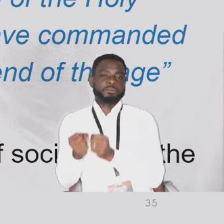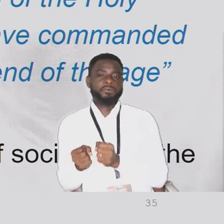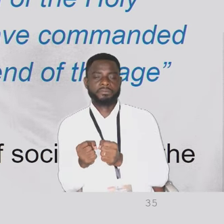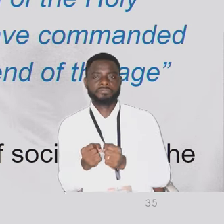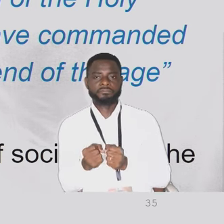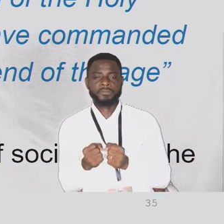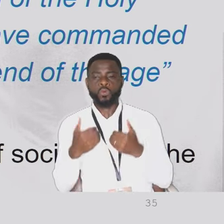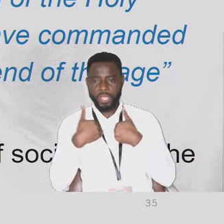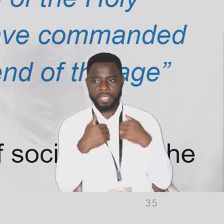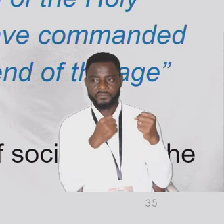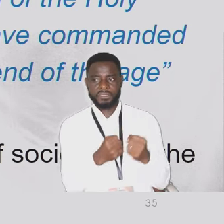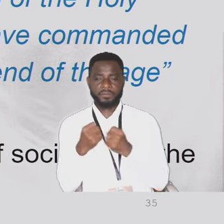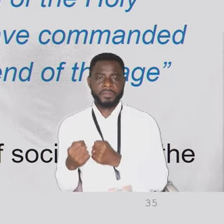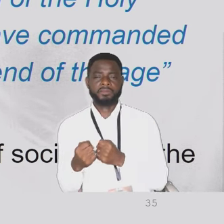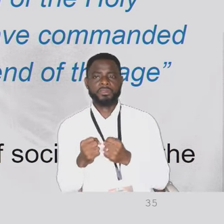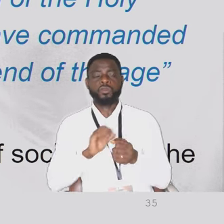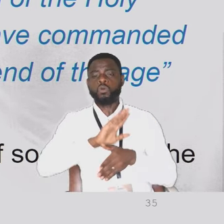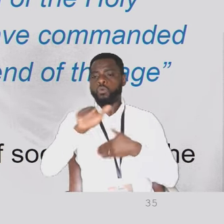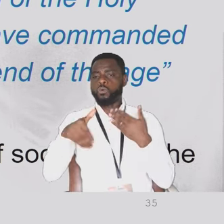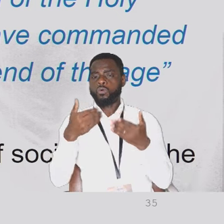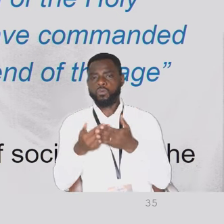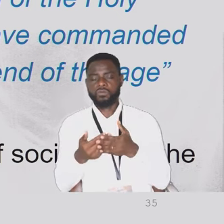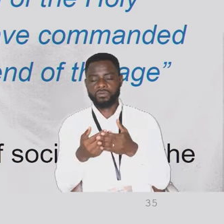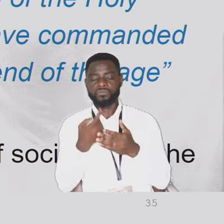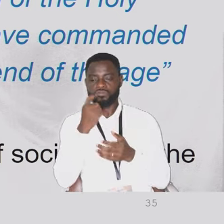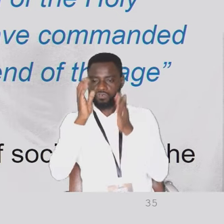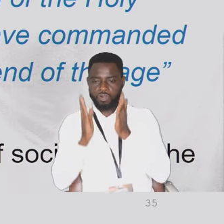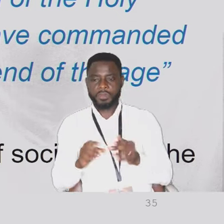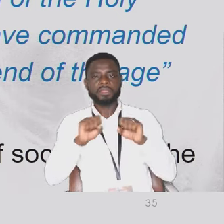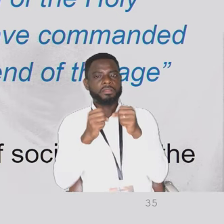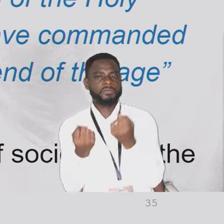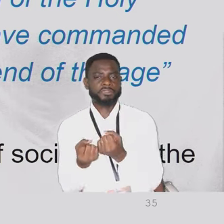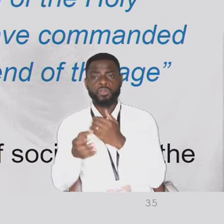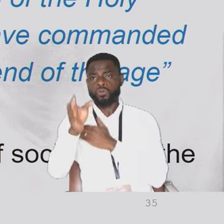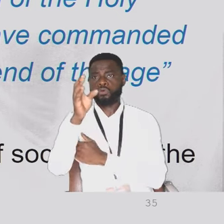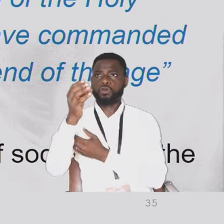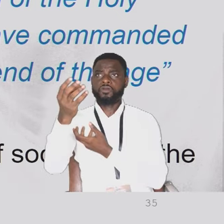We have the power. We are all commanders of our society. God has vested